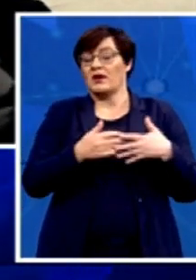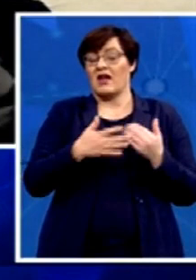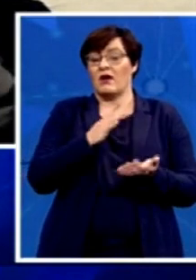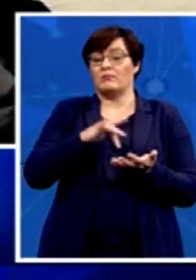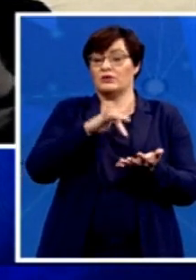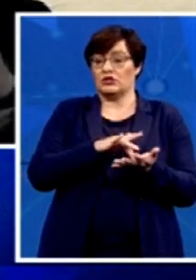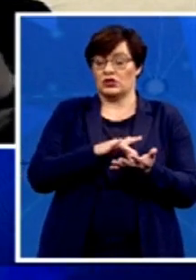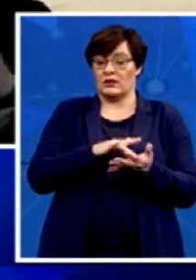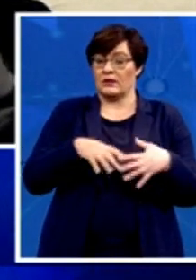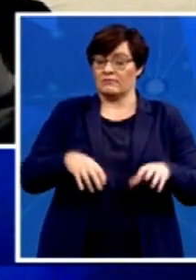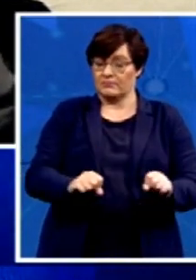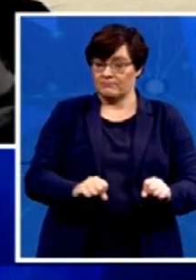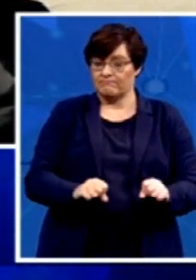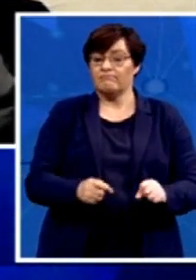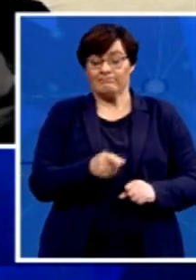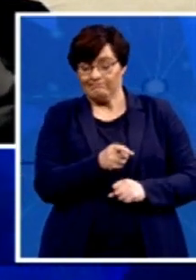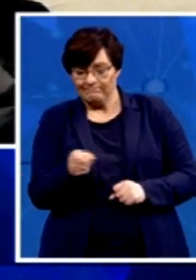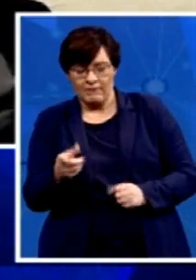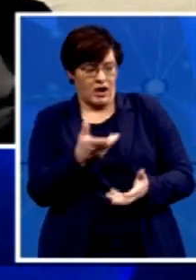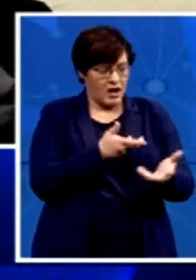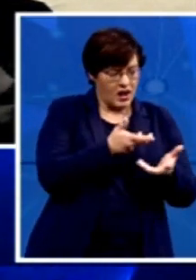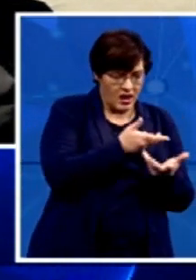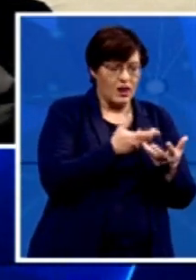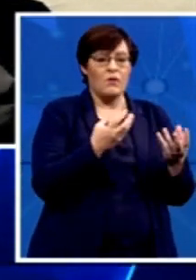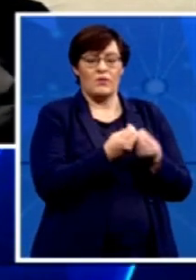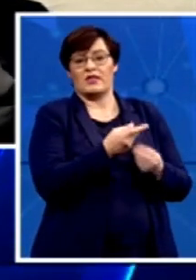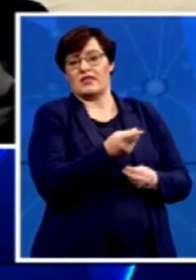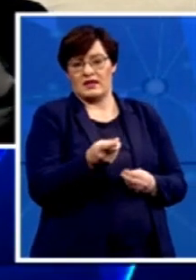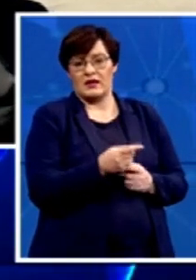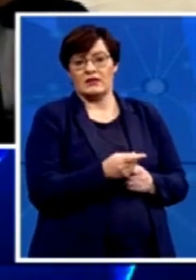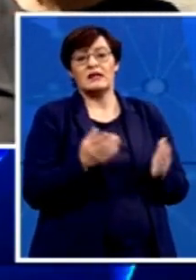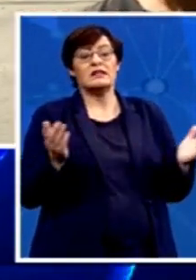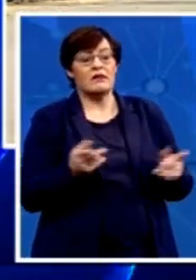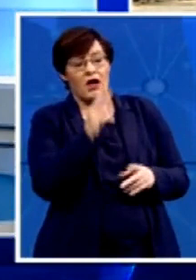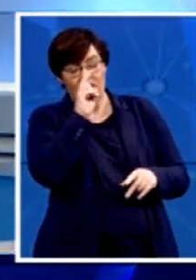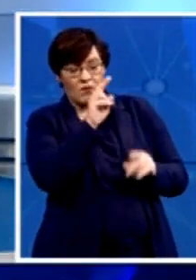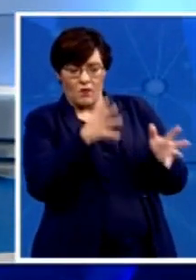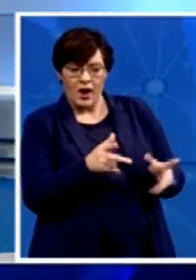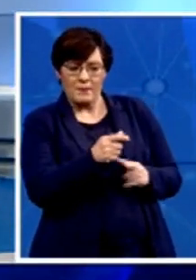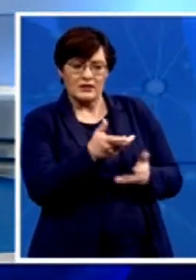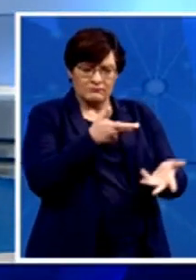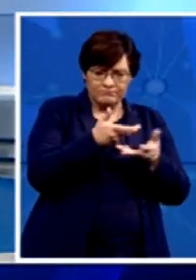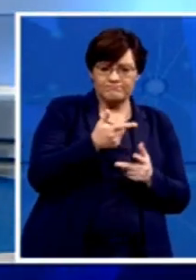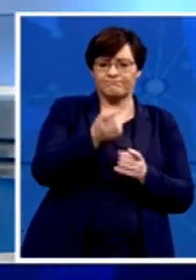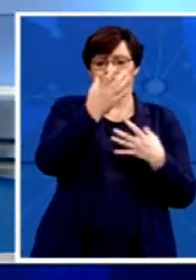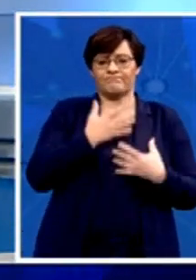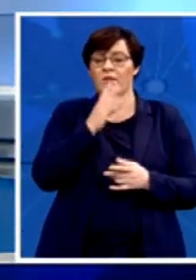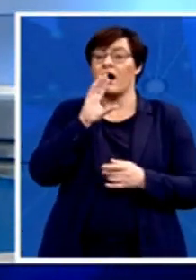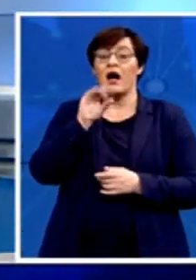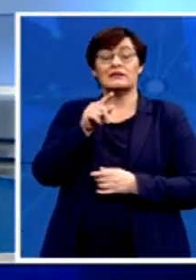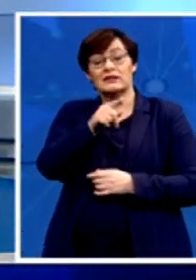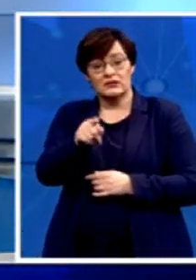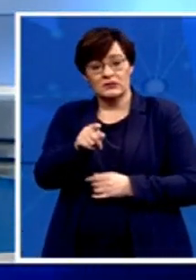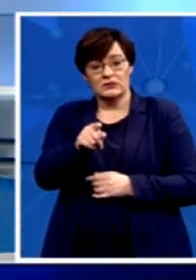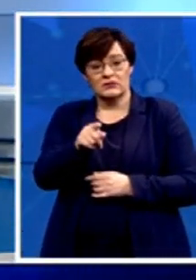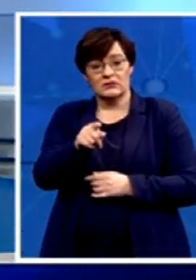are engaging with the conversation, and we would like to encourage you, our viewer, to engage with us as well. We're asking, are you for or